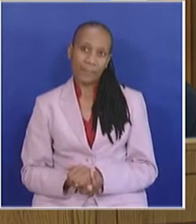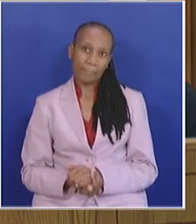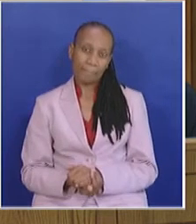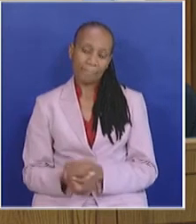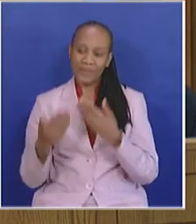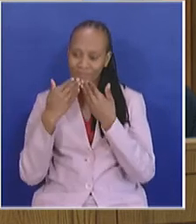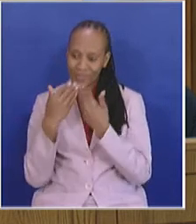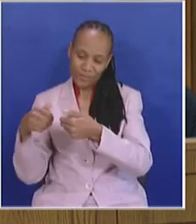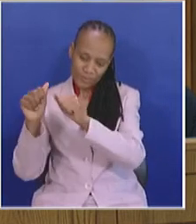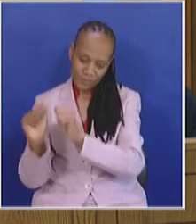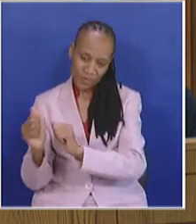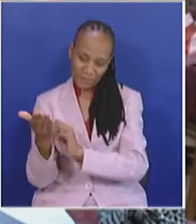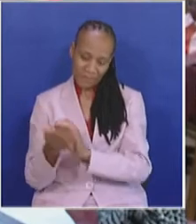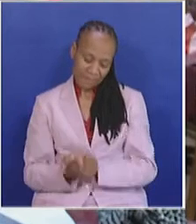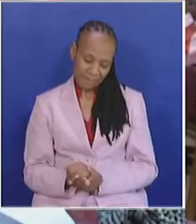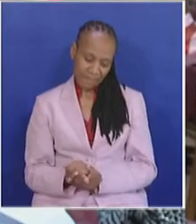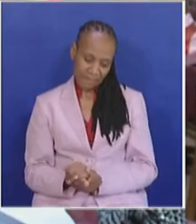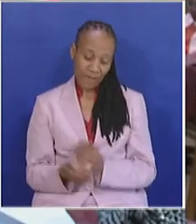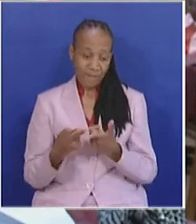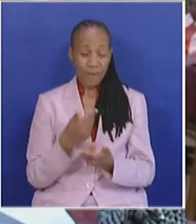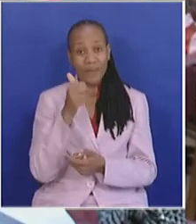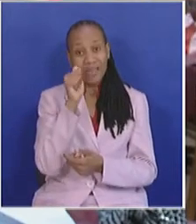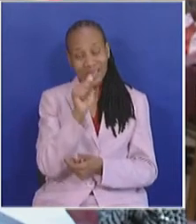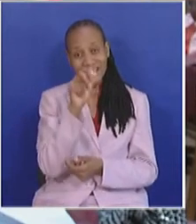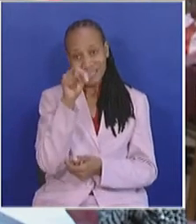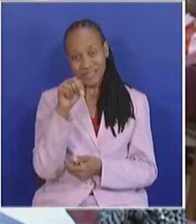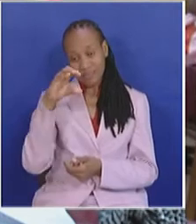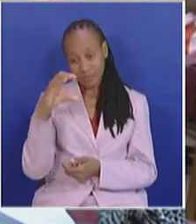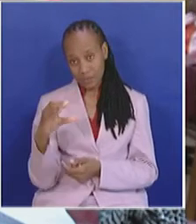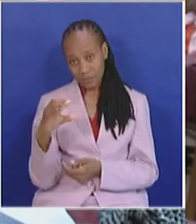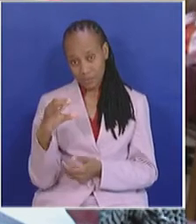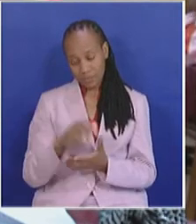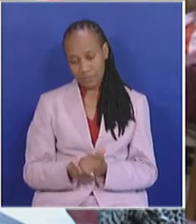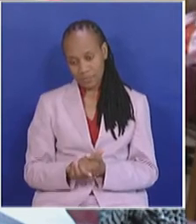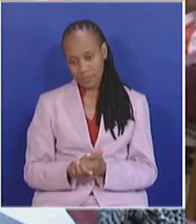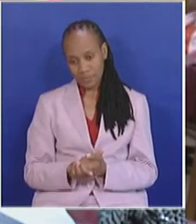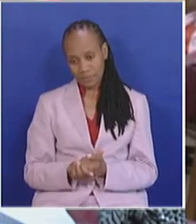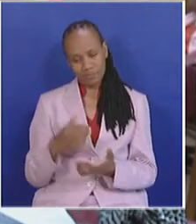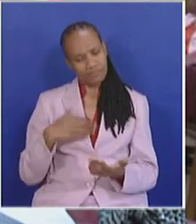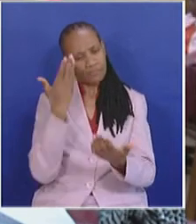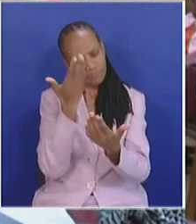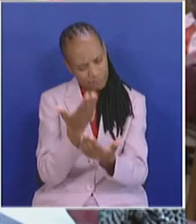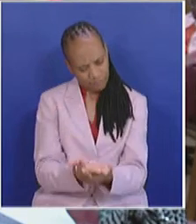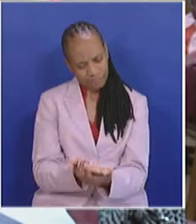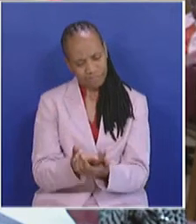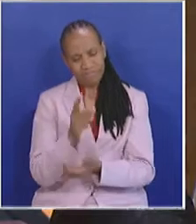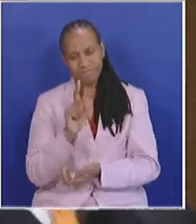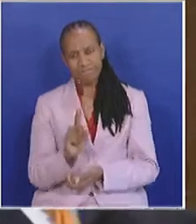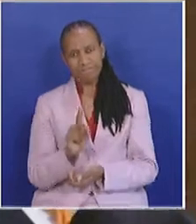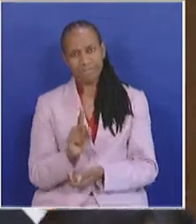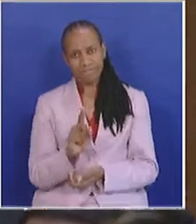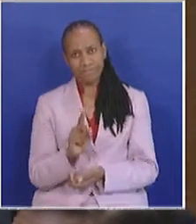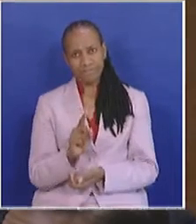Thank you, Chairperson. On behalf of the African National Congress, I hereby move without notice that